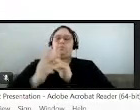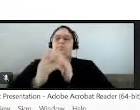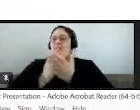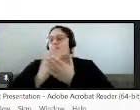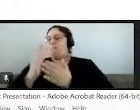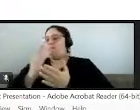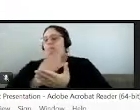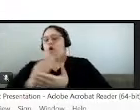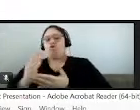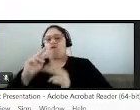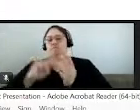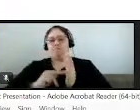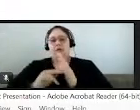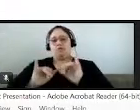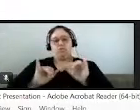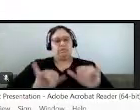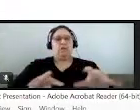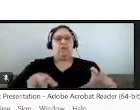to stay within